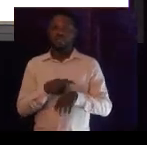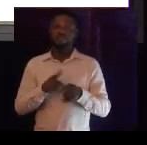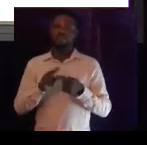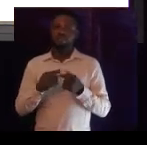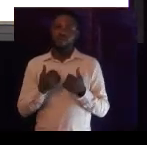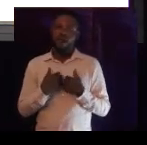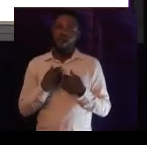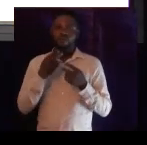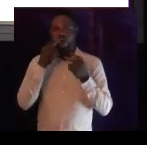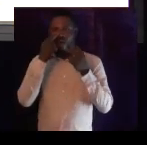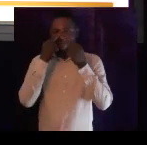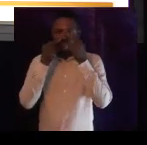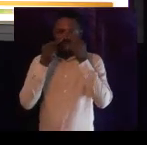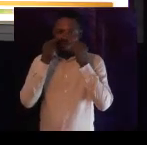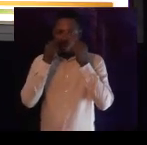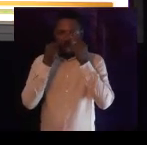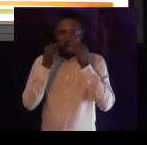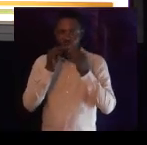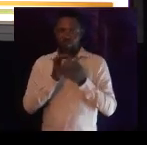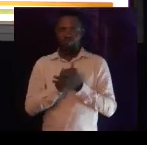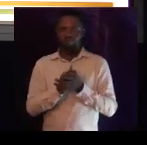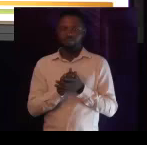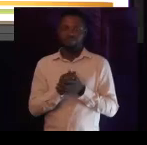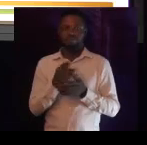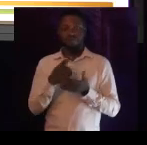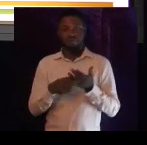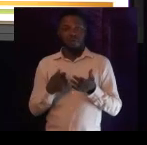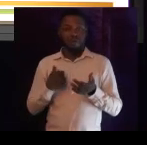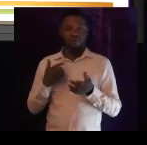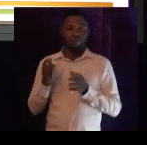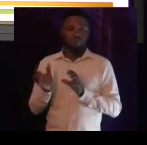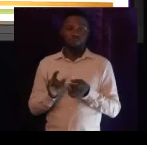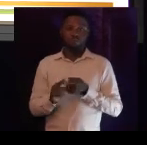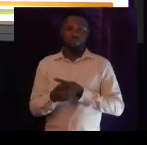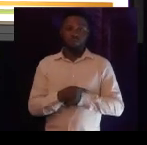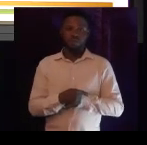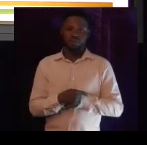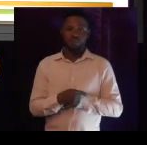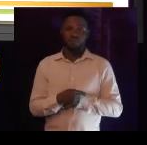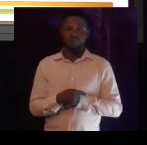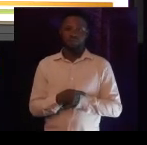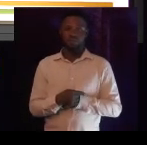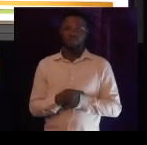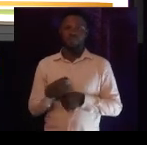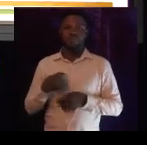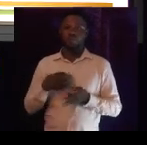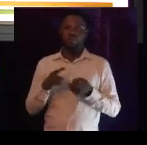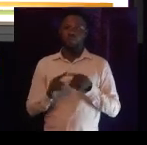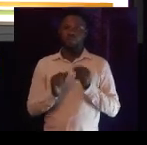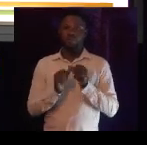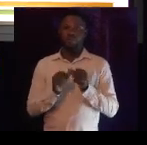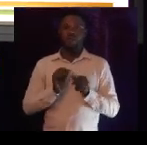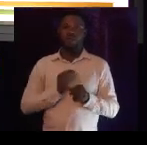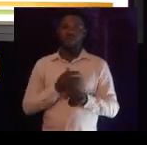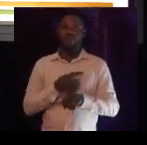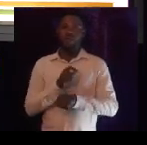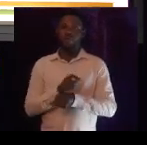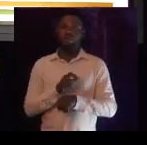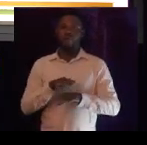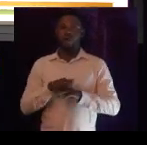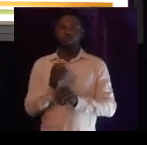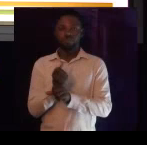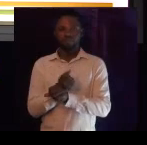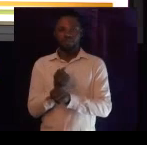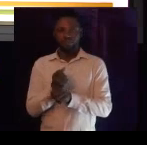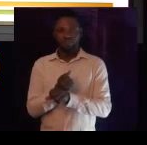means it is time to have some fun. So what are we going to be doing in mathematics today? We are going to continue